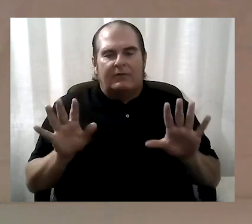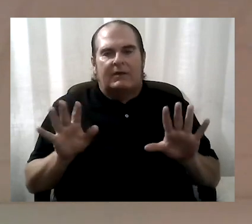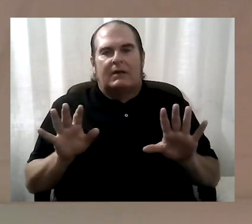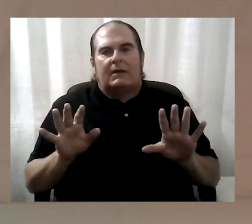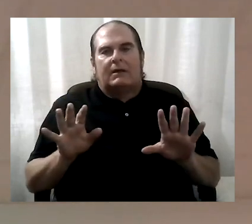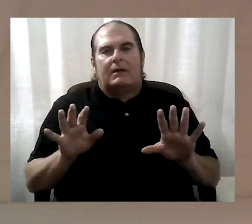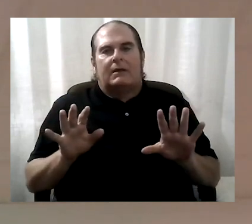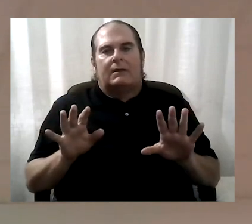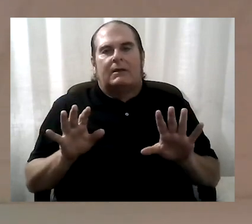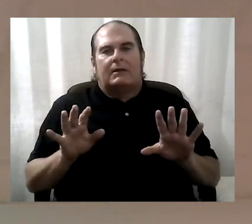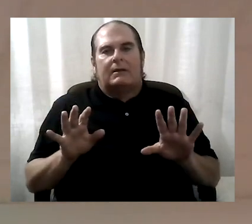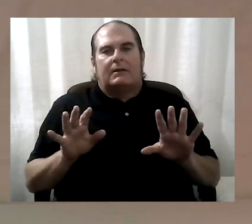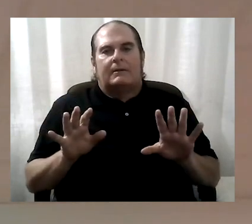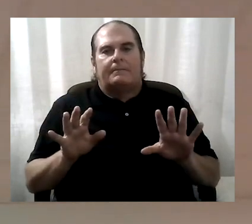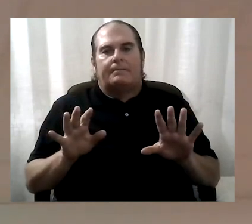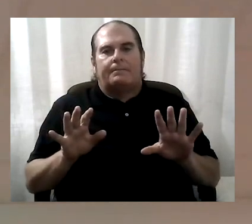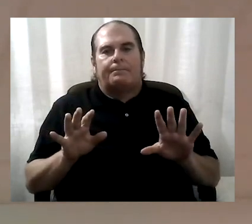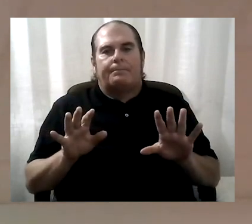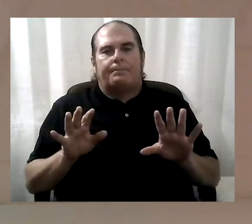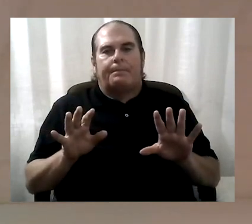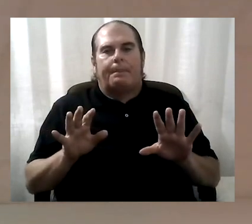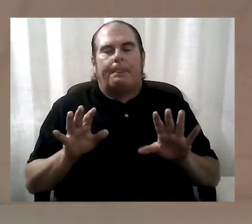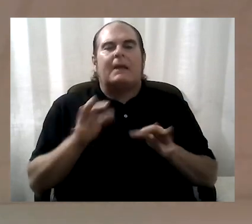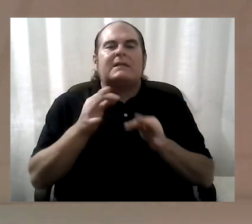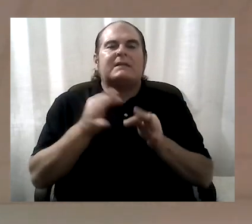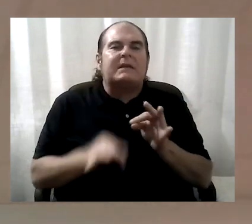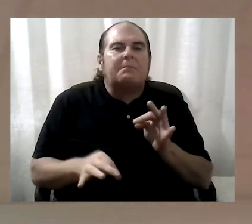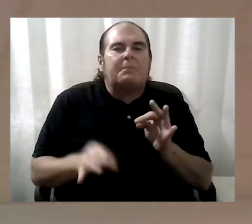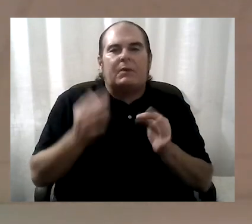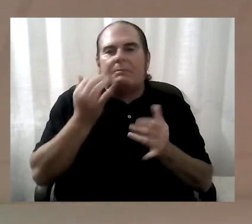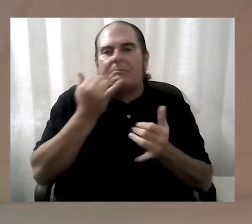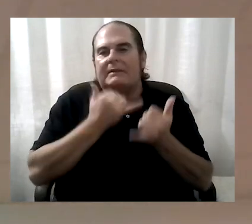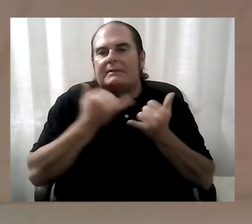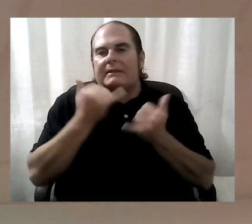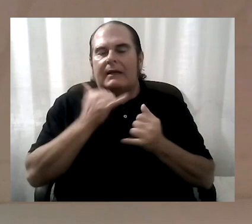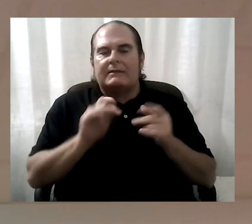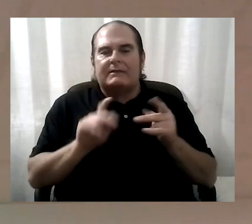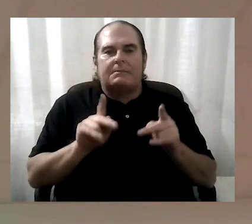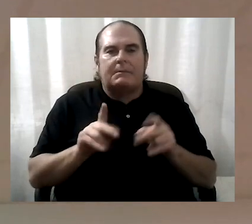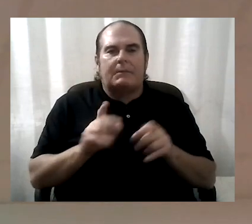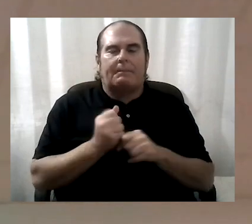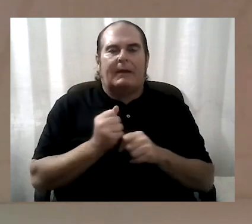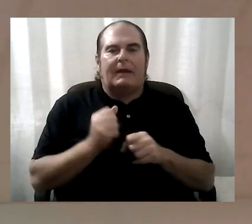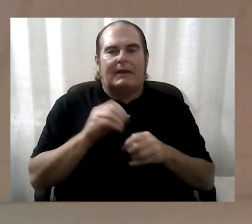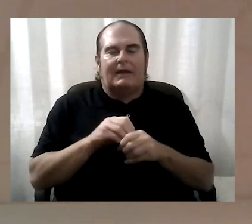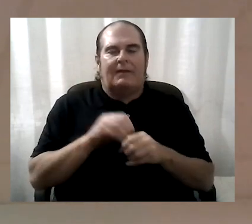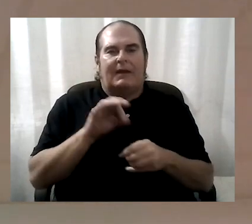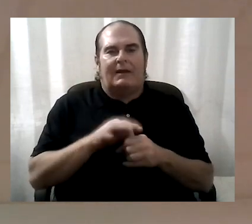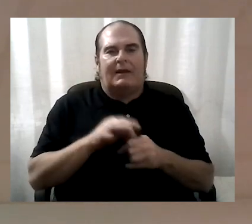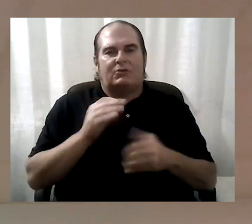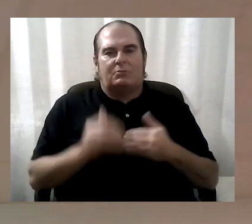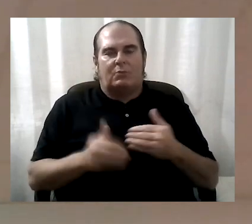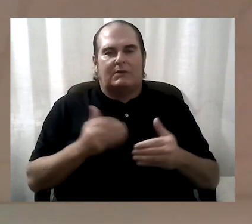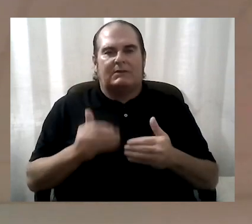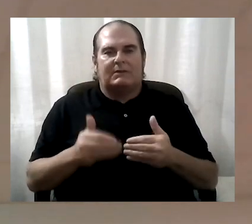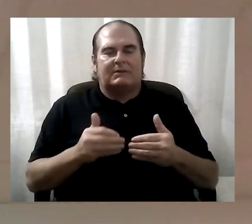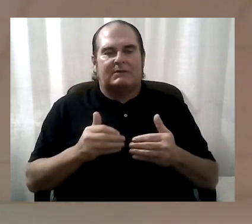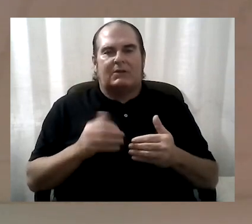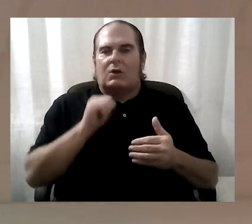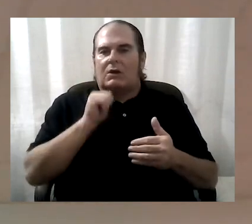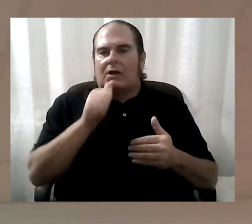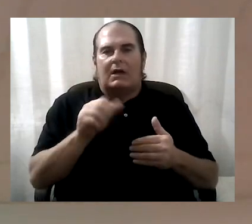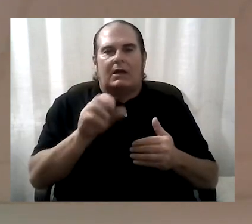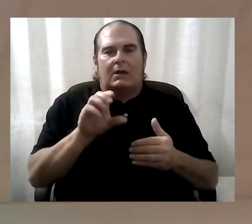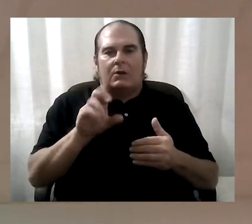that simple mistakes made in the election process are not criminal and shouldn't be prosecuted as voter